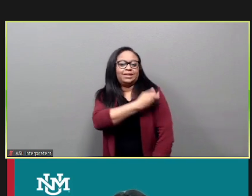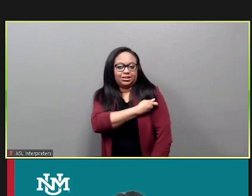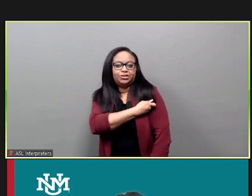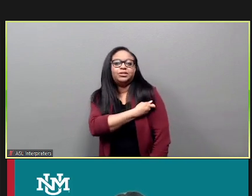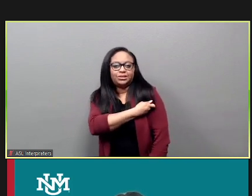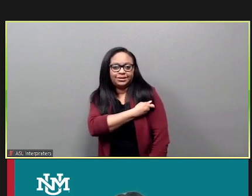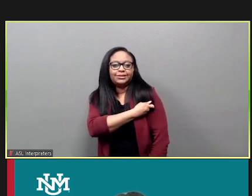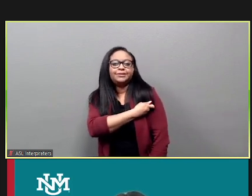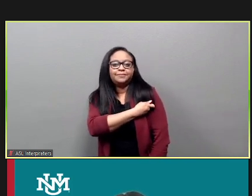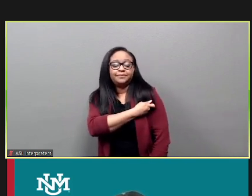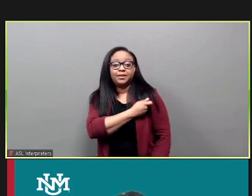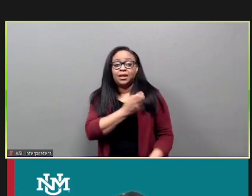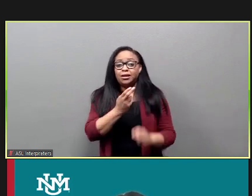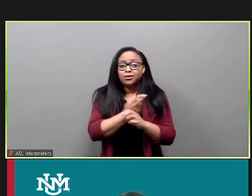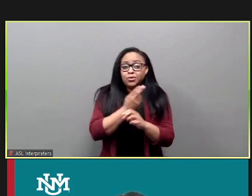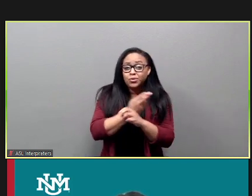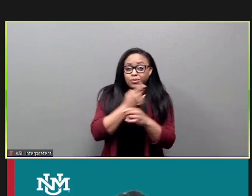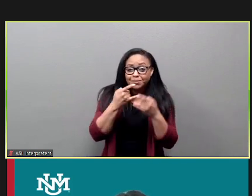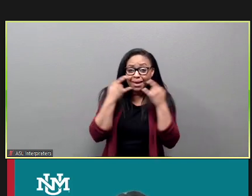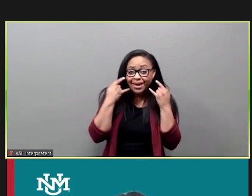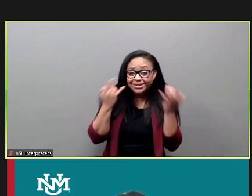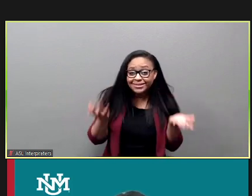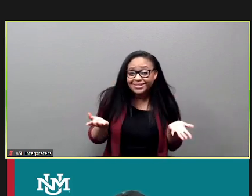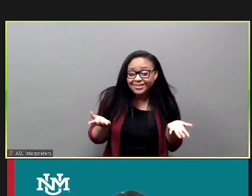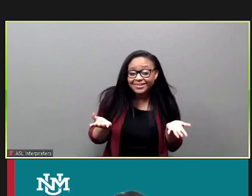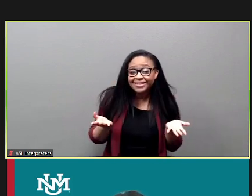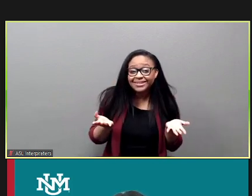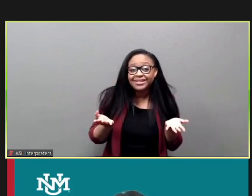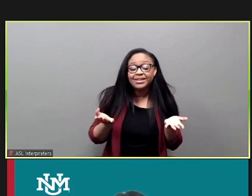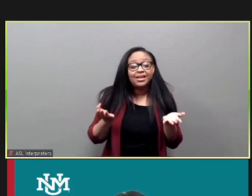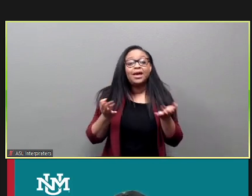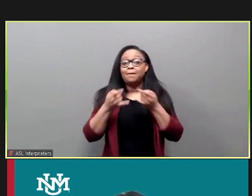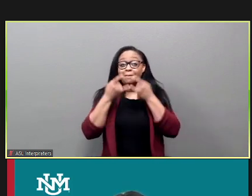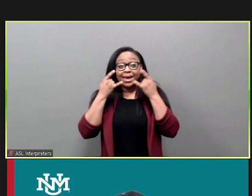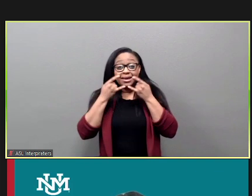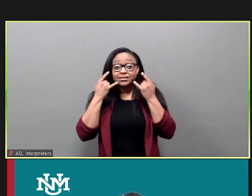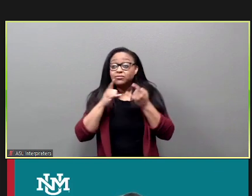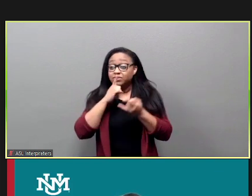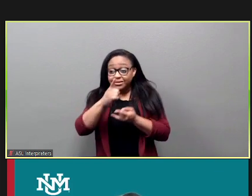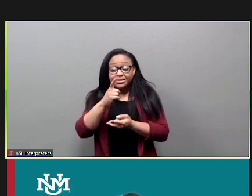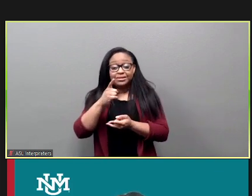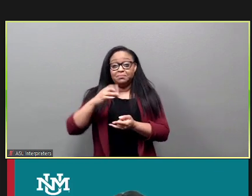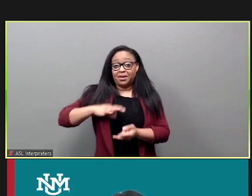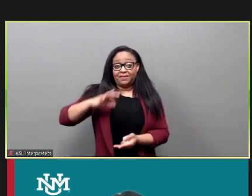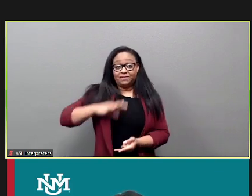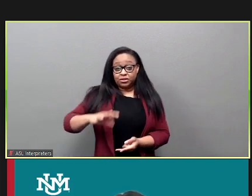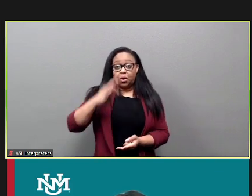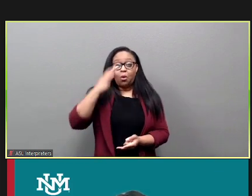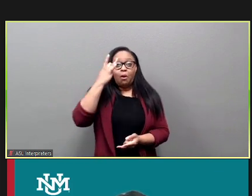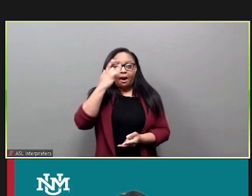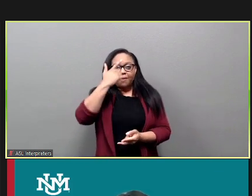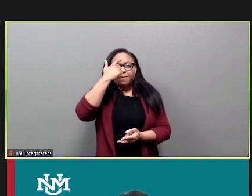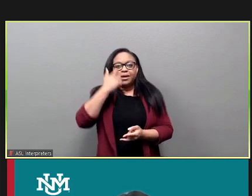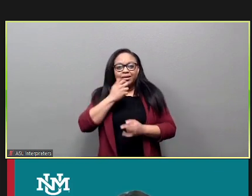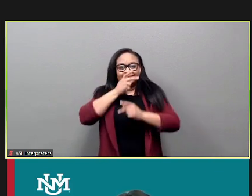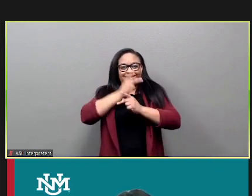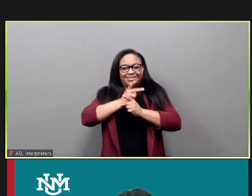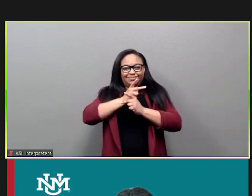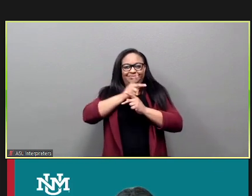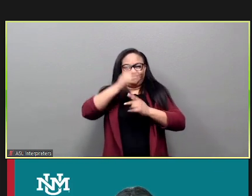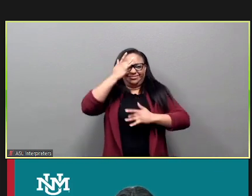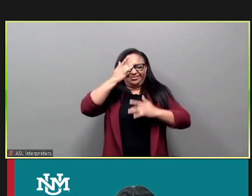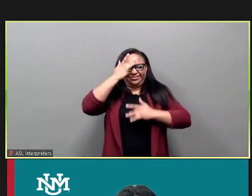Wear a face mask. This allows us to protect our seniors, our children, and wear a mask if you're around people